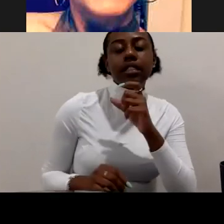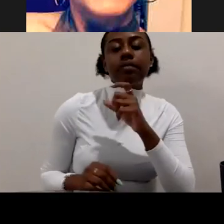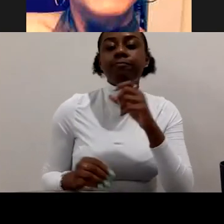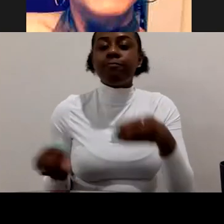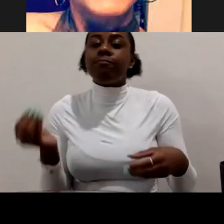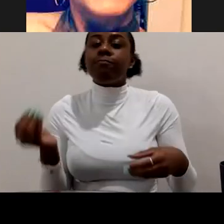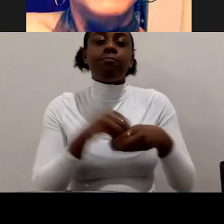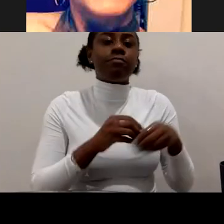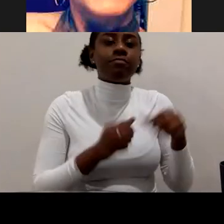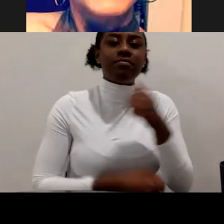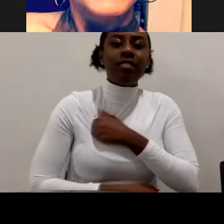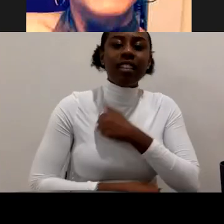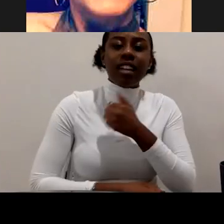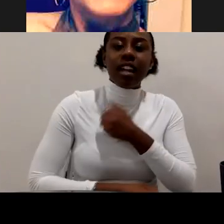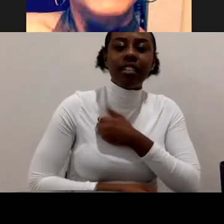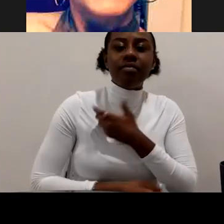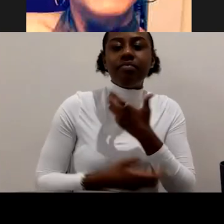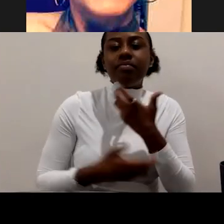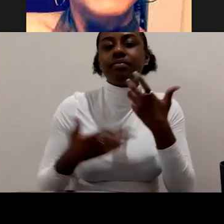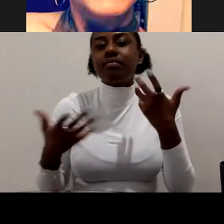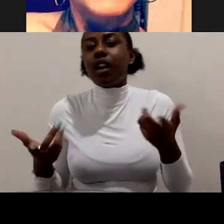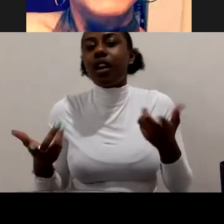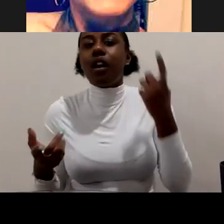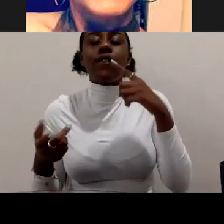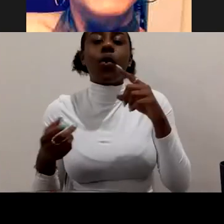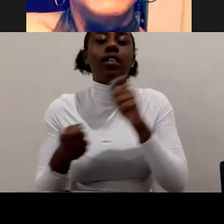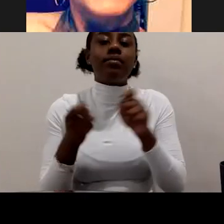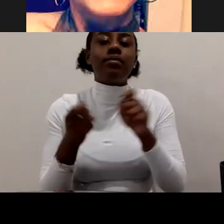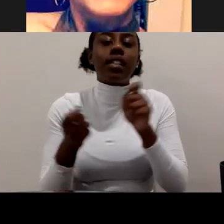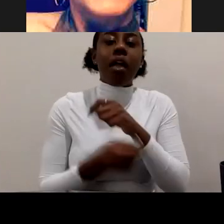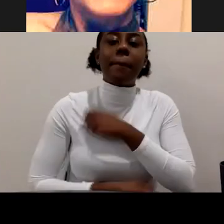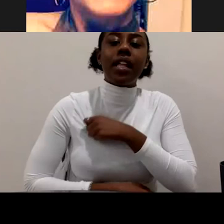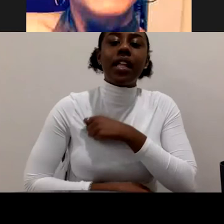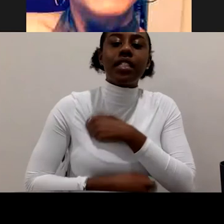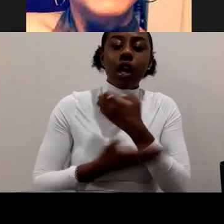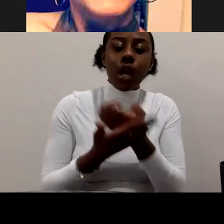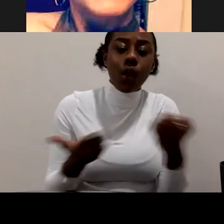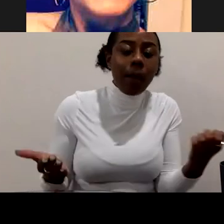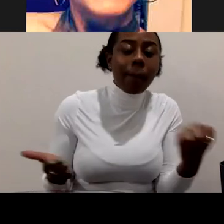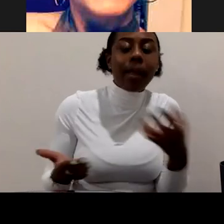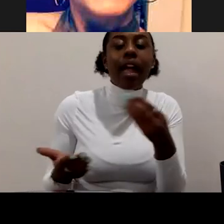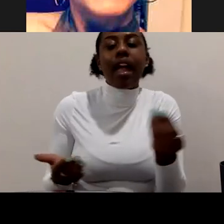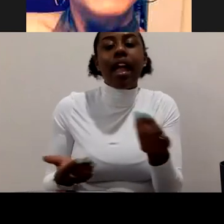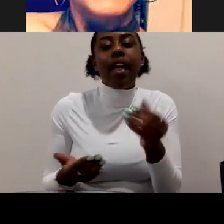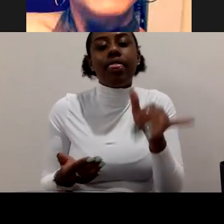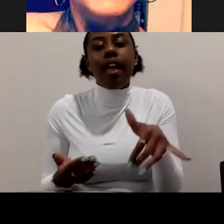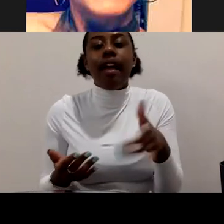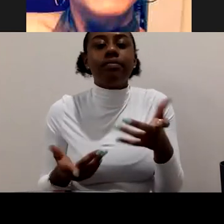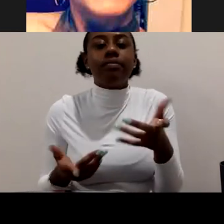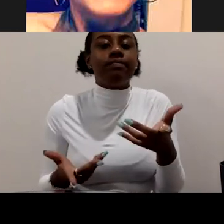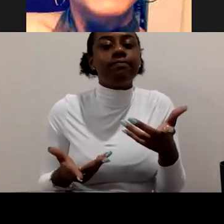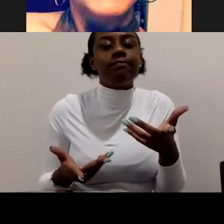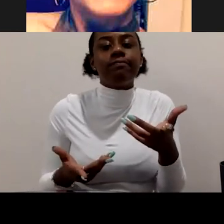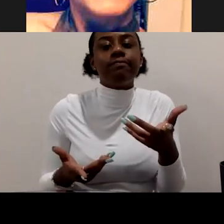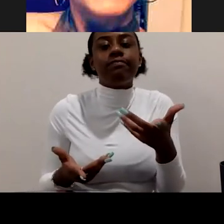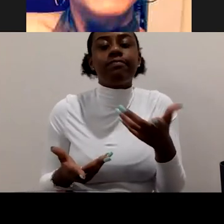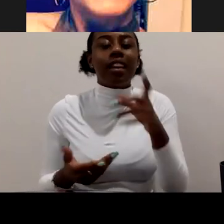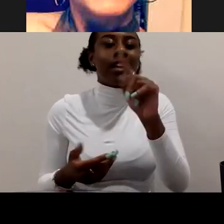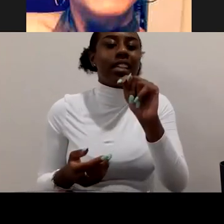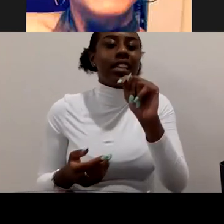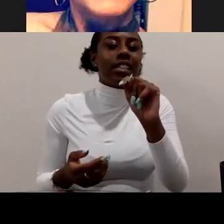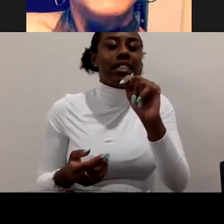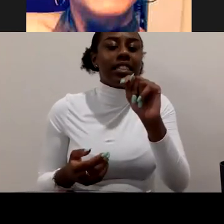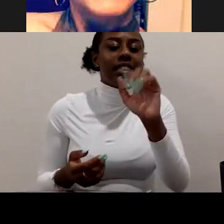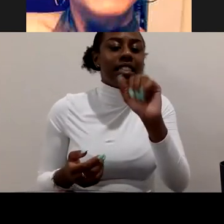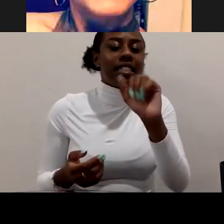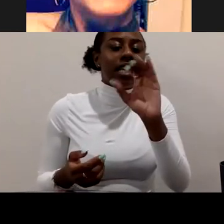for military type equipment and that level of sort of tactical strategy against